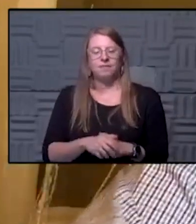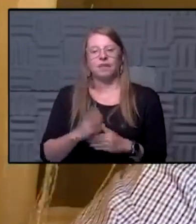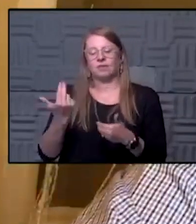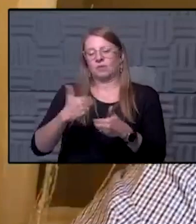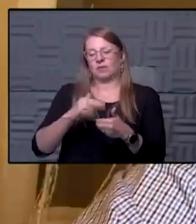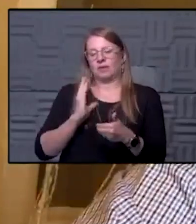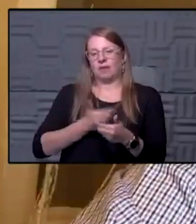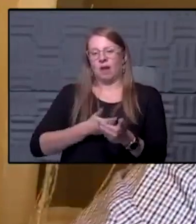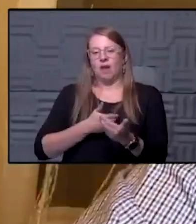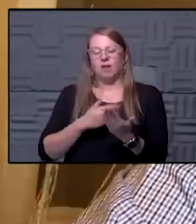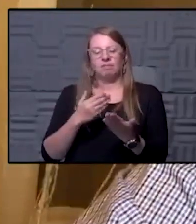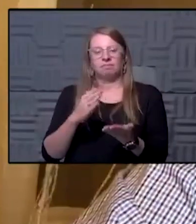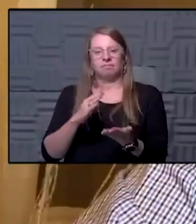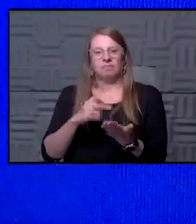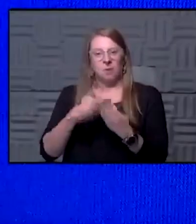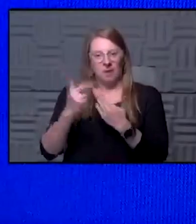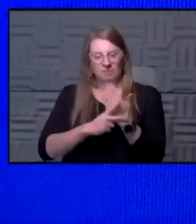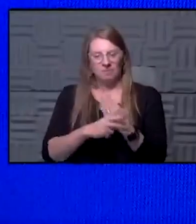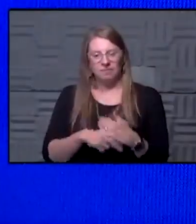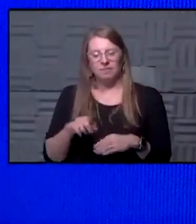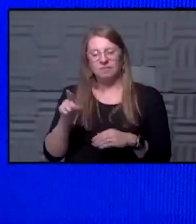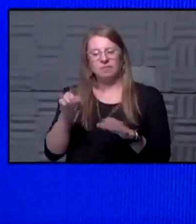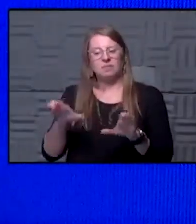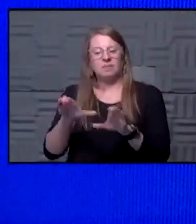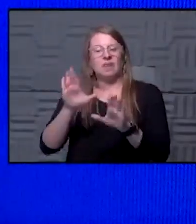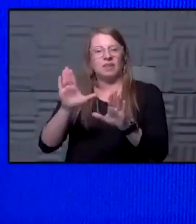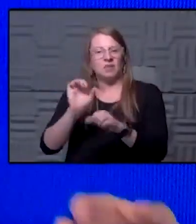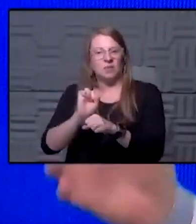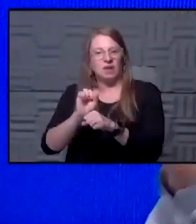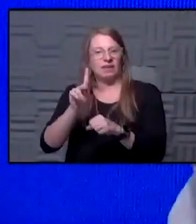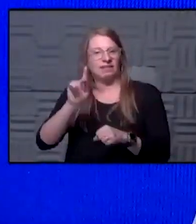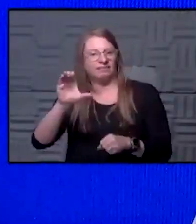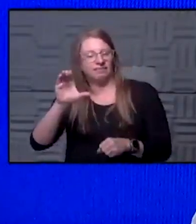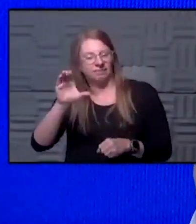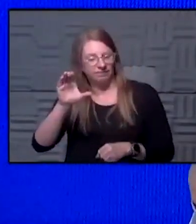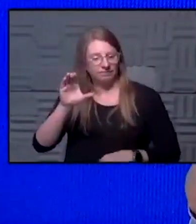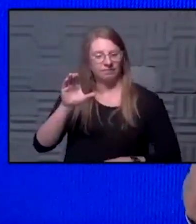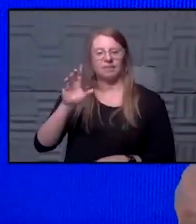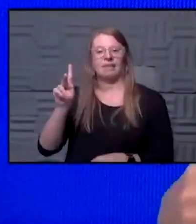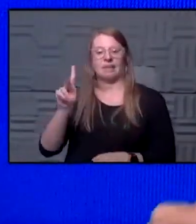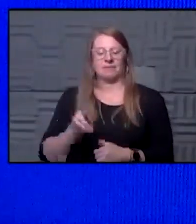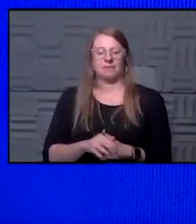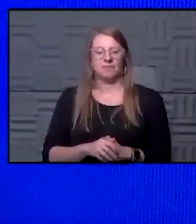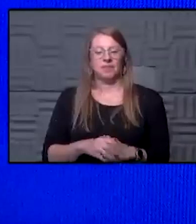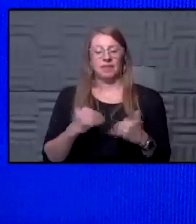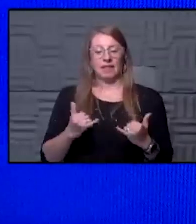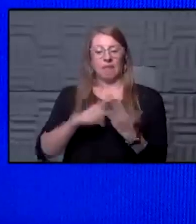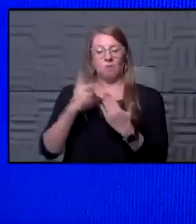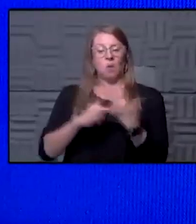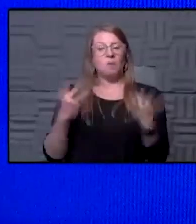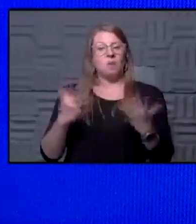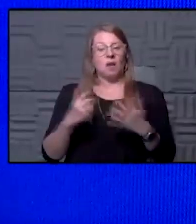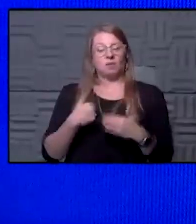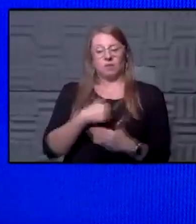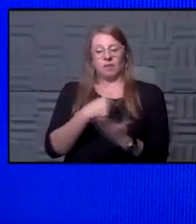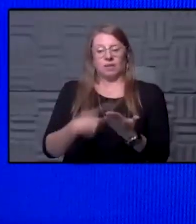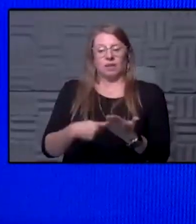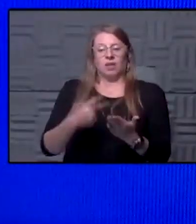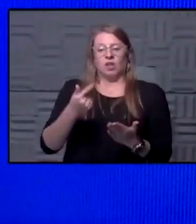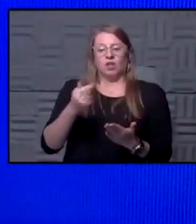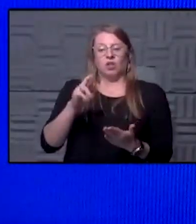such excellent work here in Kansas City, Kansas. You know, one of the things I liked about today's program was we talked about how